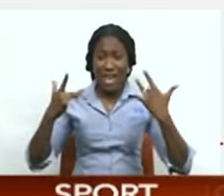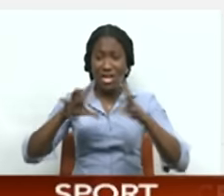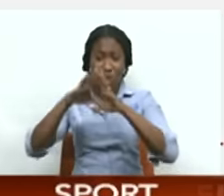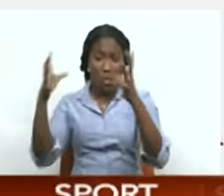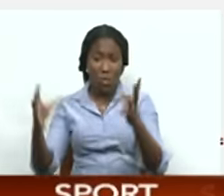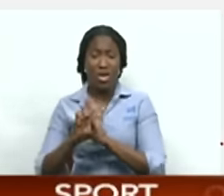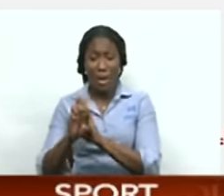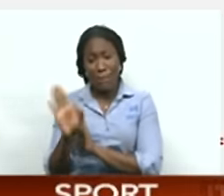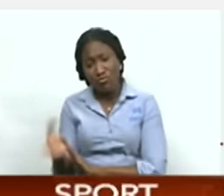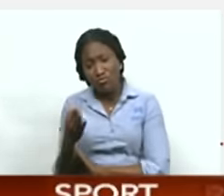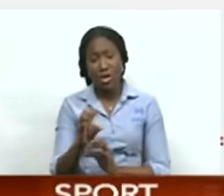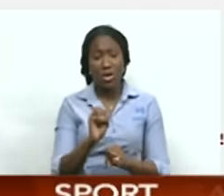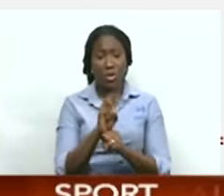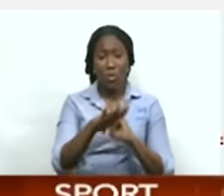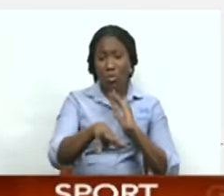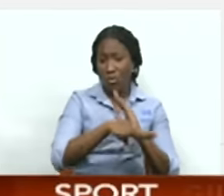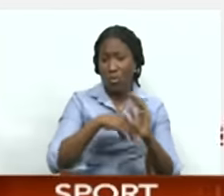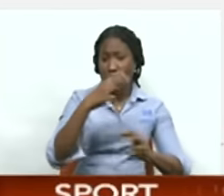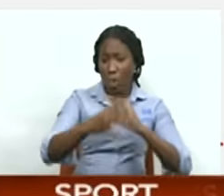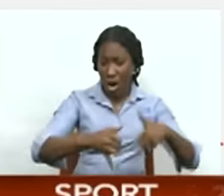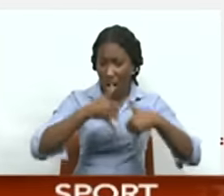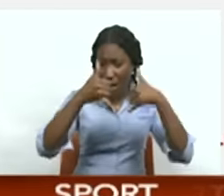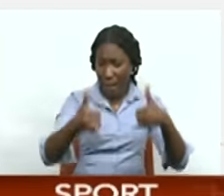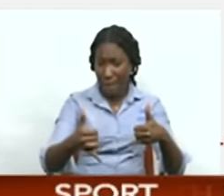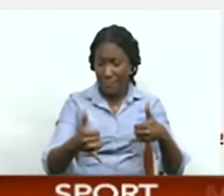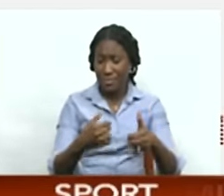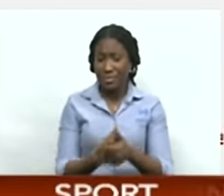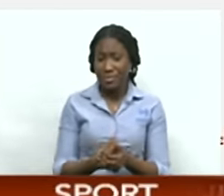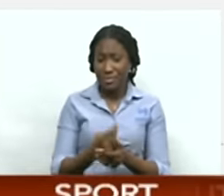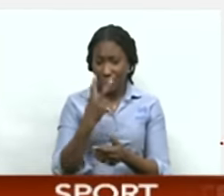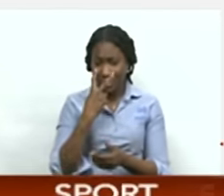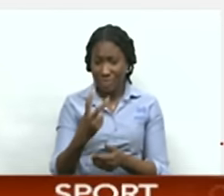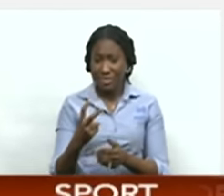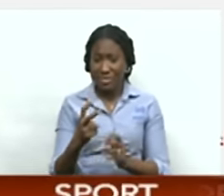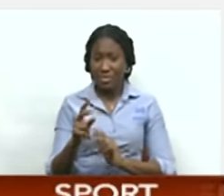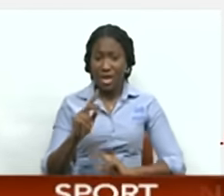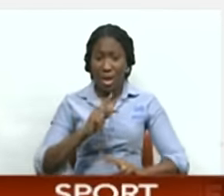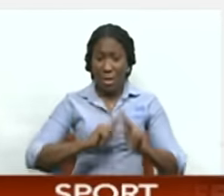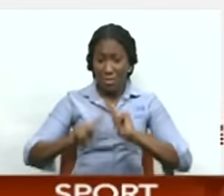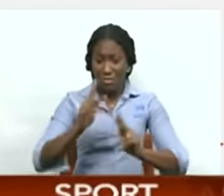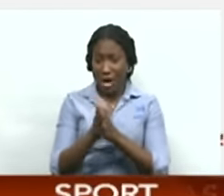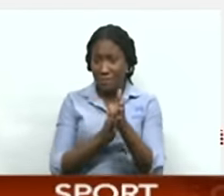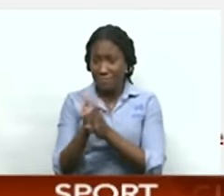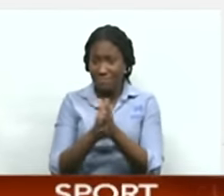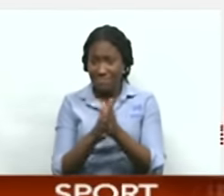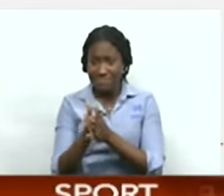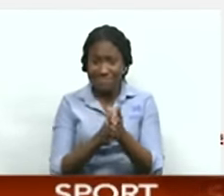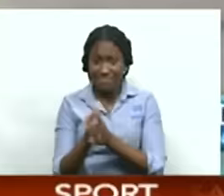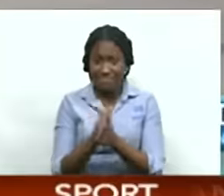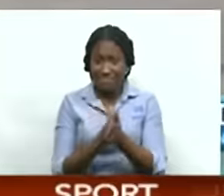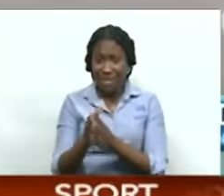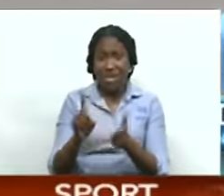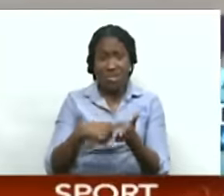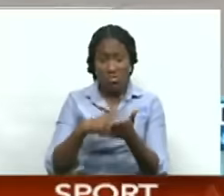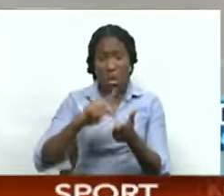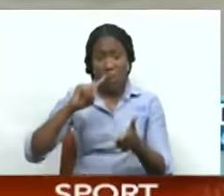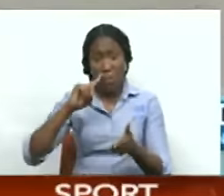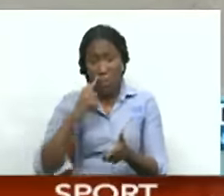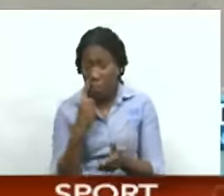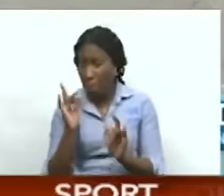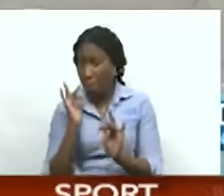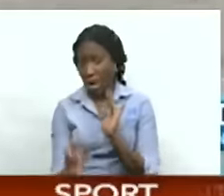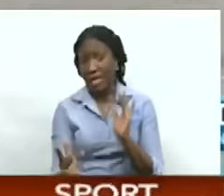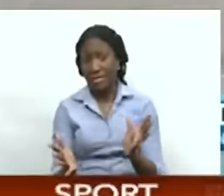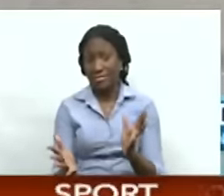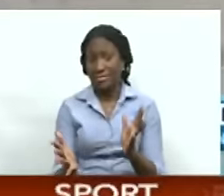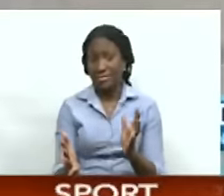the spirit and the energy in a tournament can dissipate very quickly. Dering's theory was that managing a World Cup as